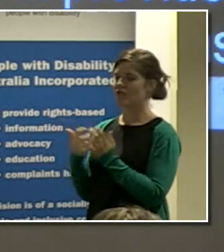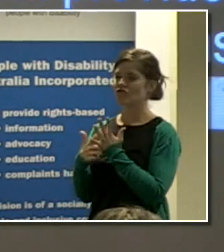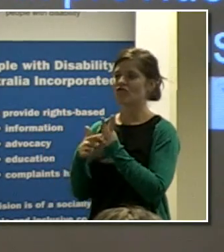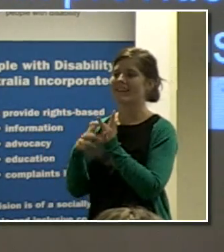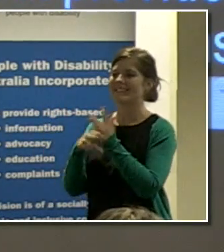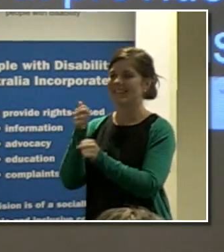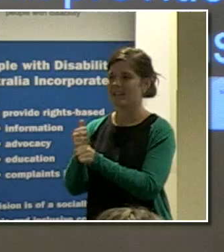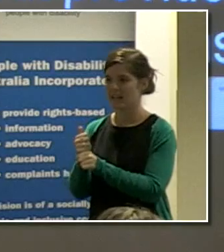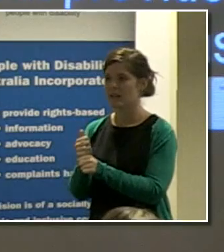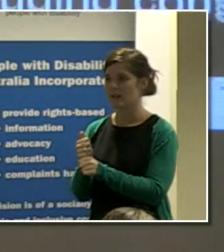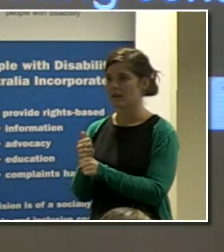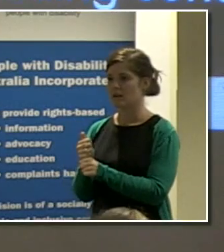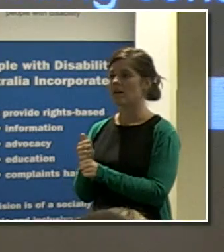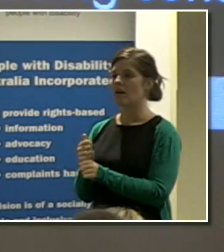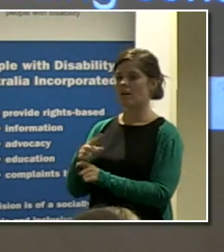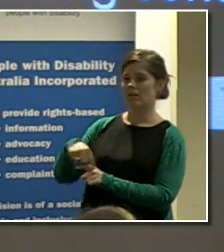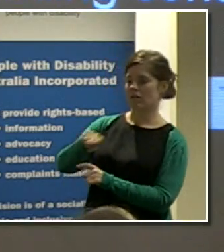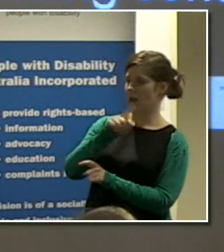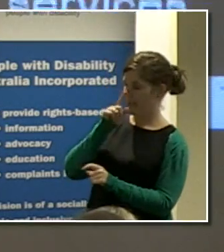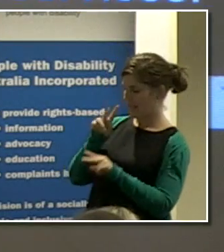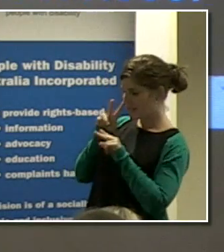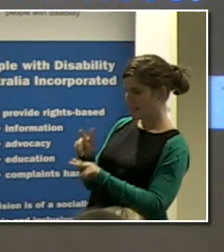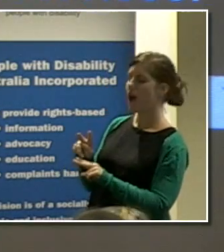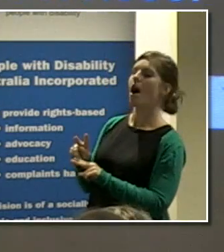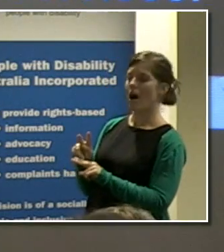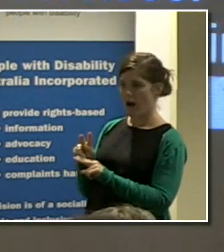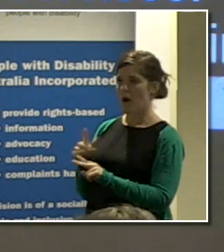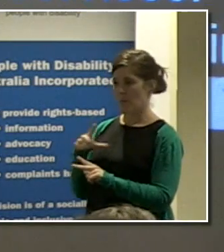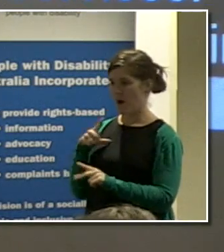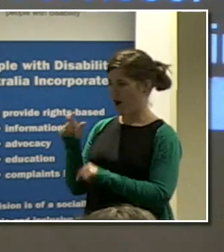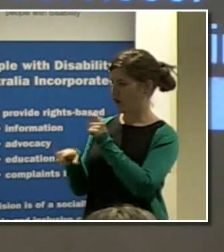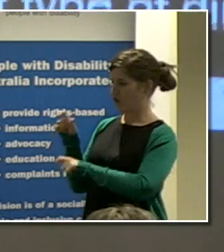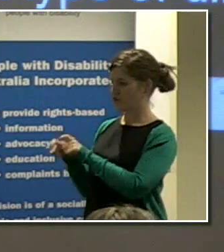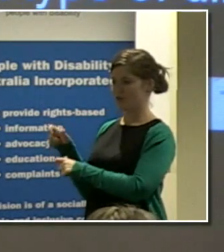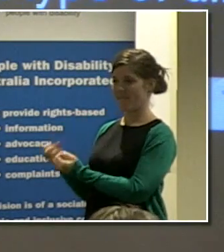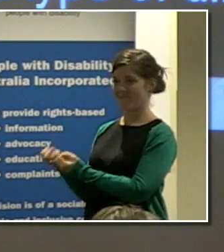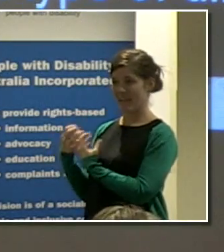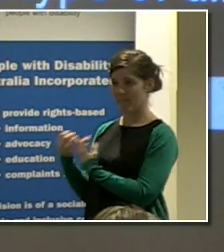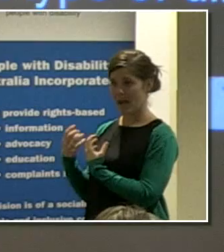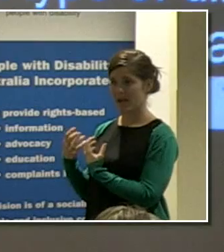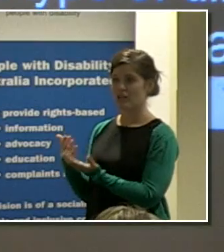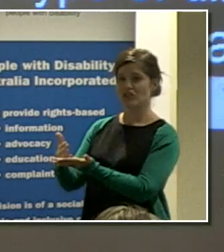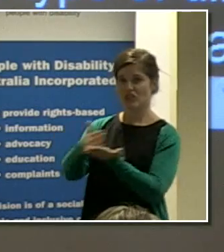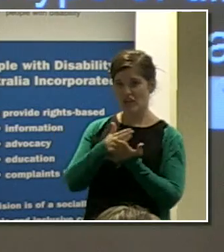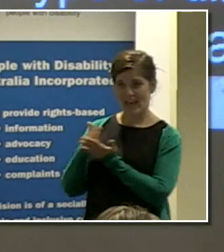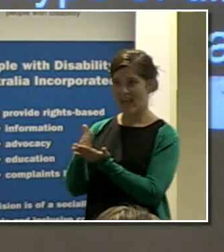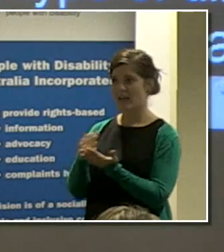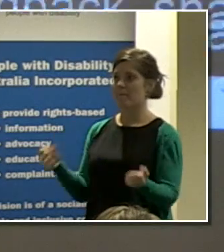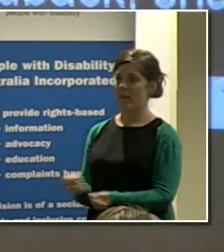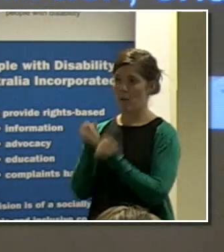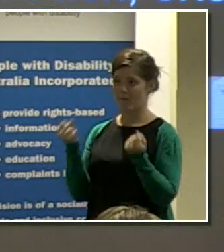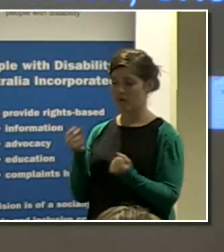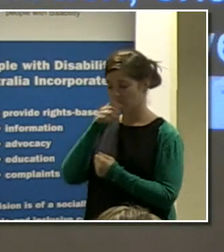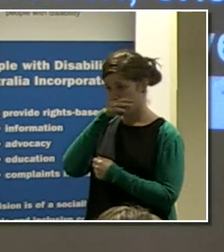because we think that that type of direct consumer feedback shared with other people is a very powerful tool